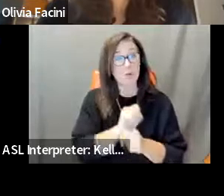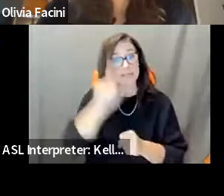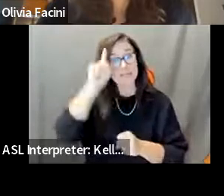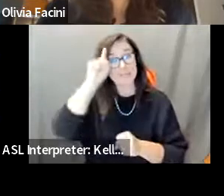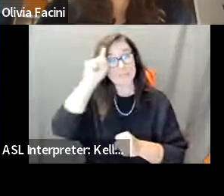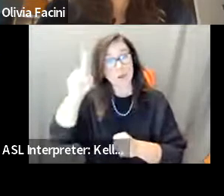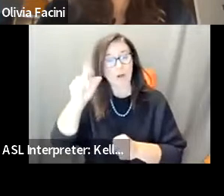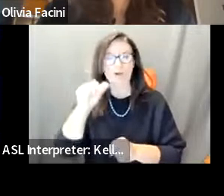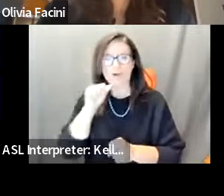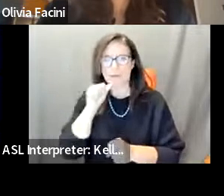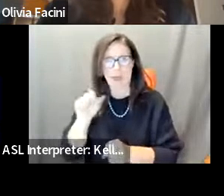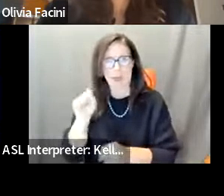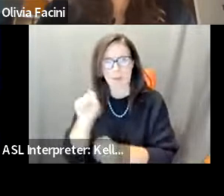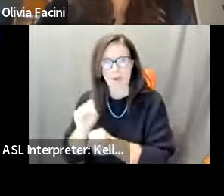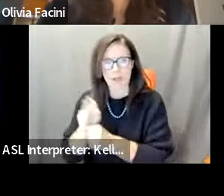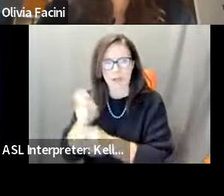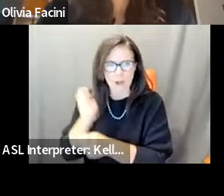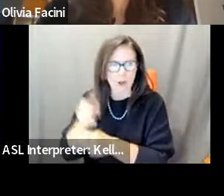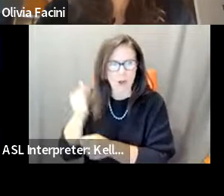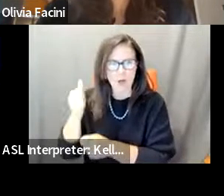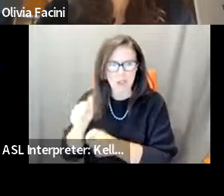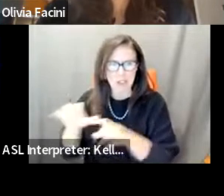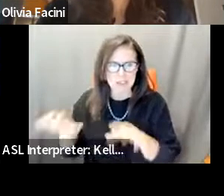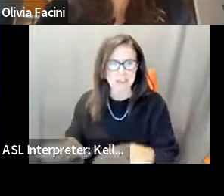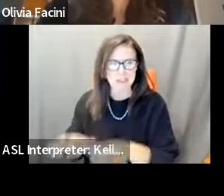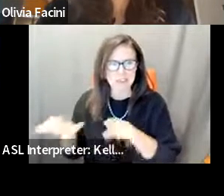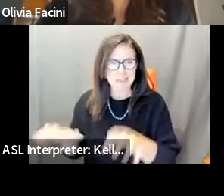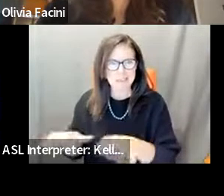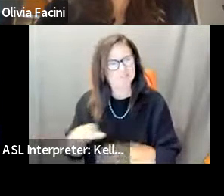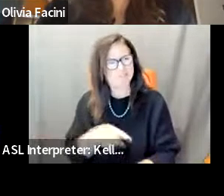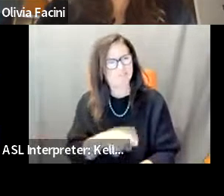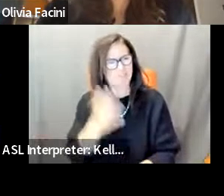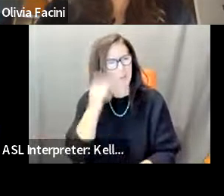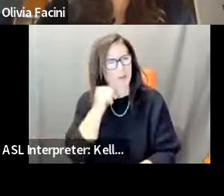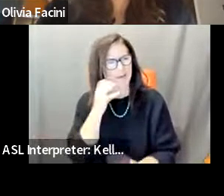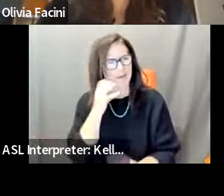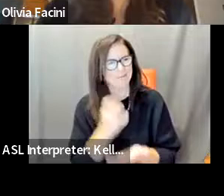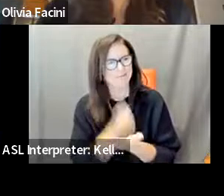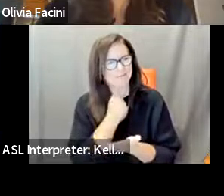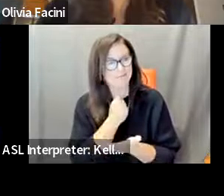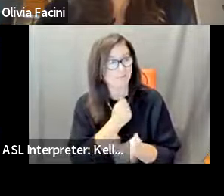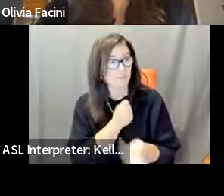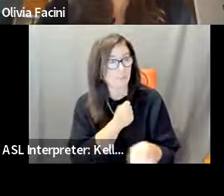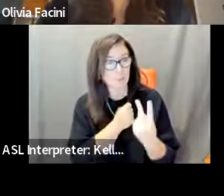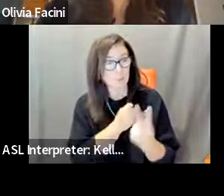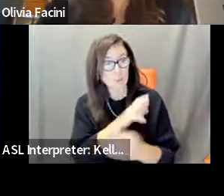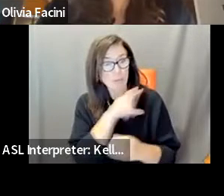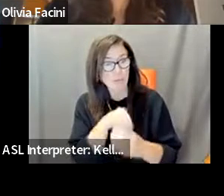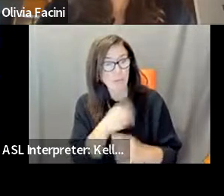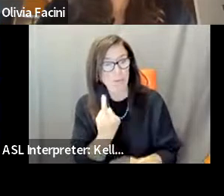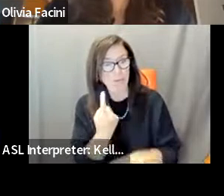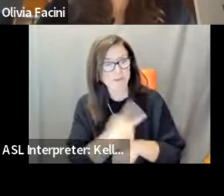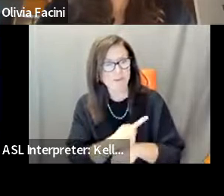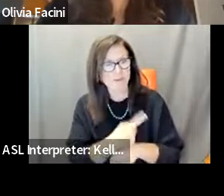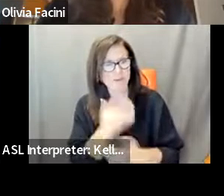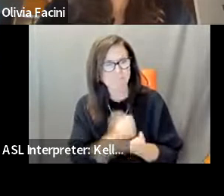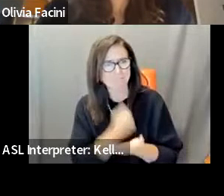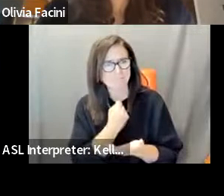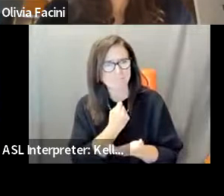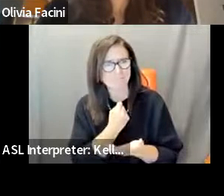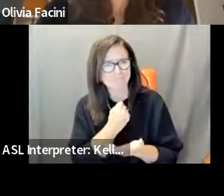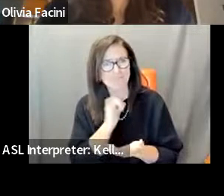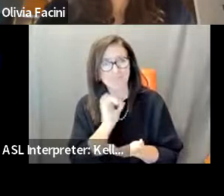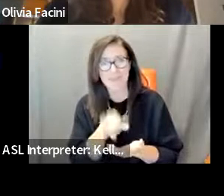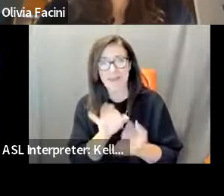these access services provided. If you can do 2 in one day, do 2 in one day. And I think that's a great way to